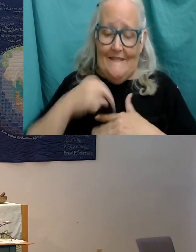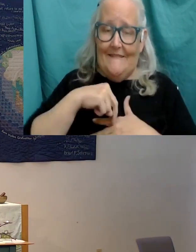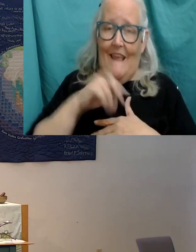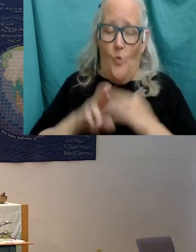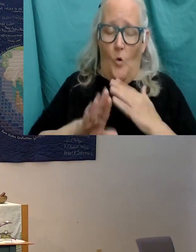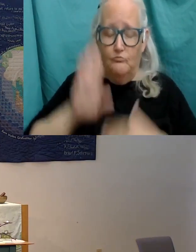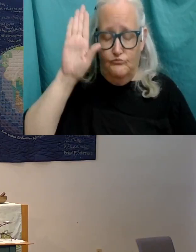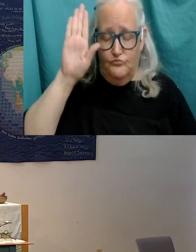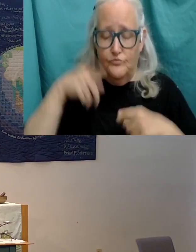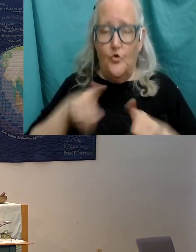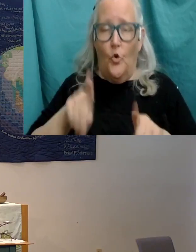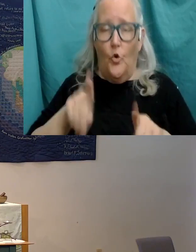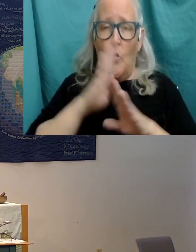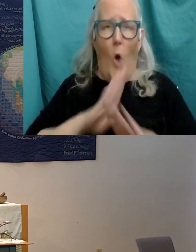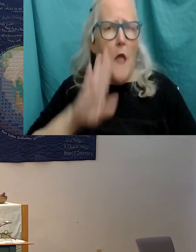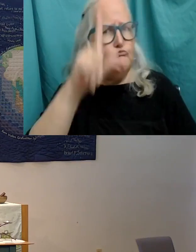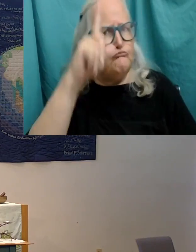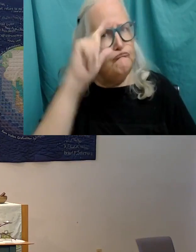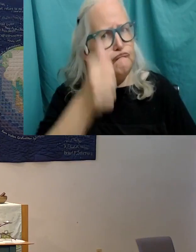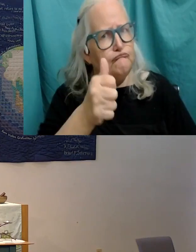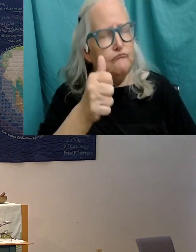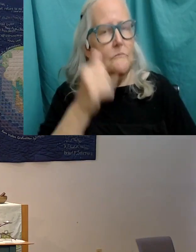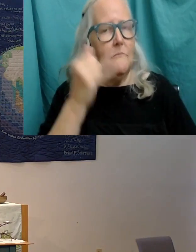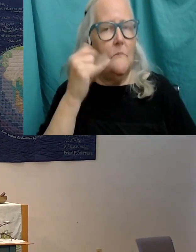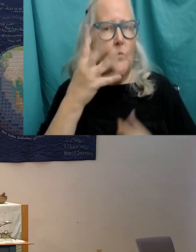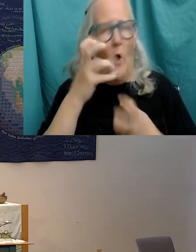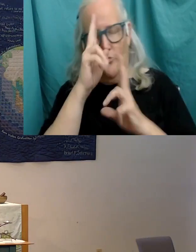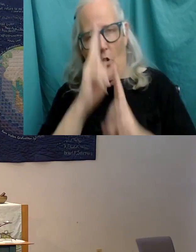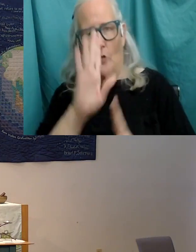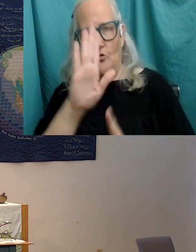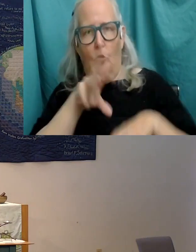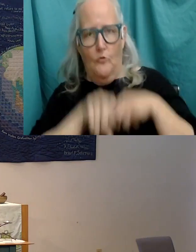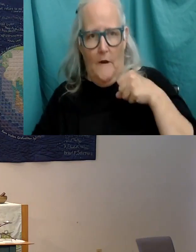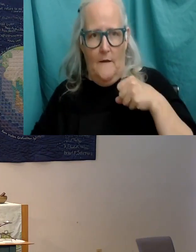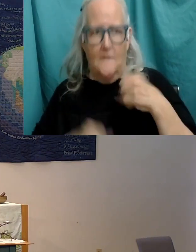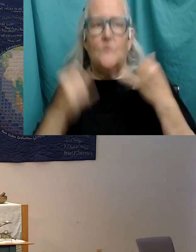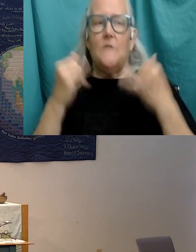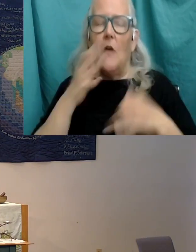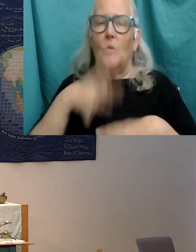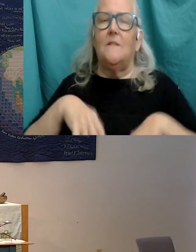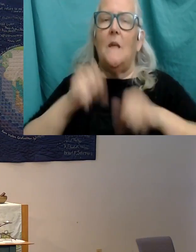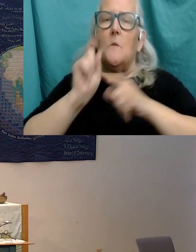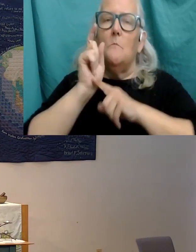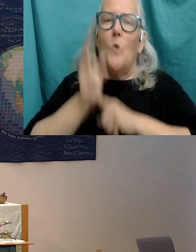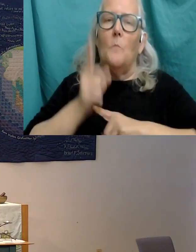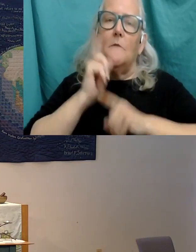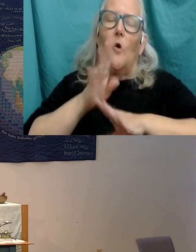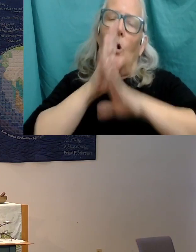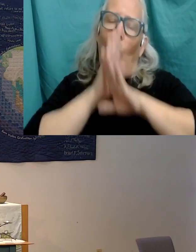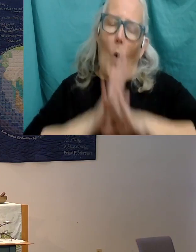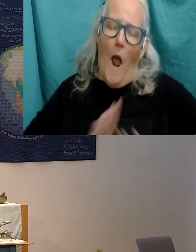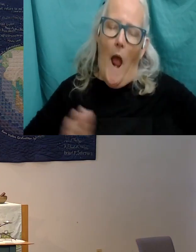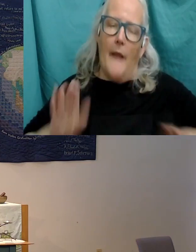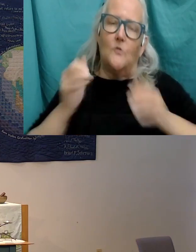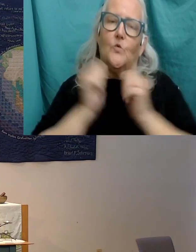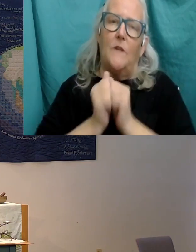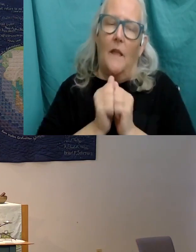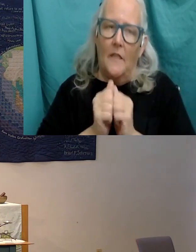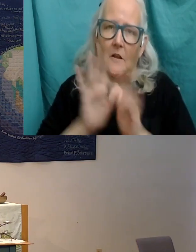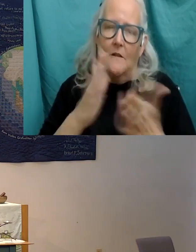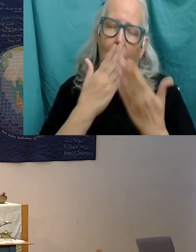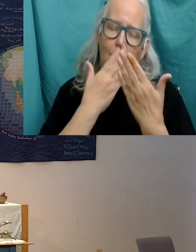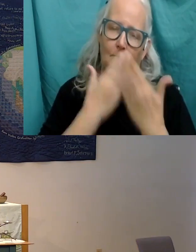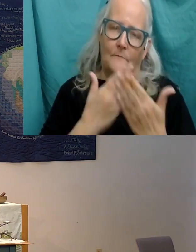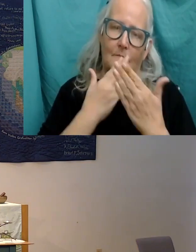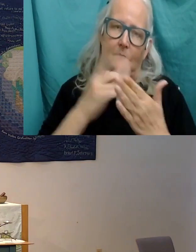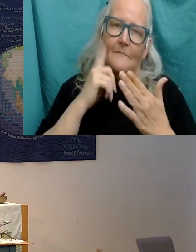honor your grief. Now, let us enter into a time of quiet together, grateful for the sounds of life continuing